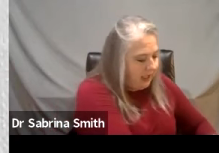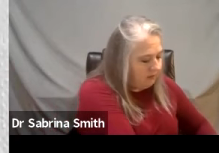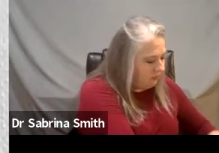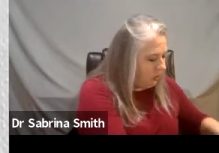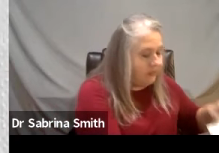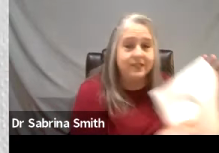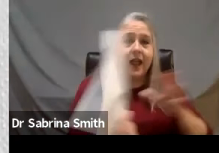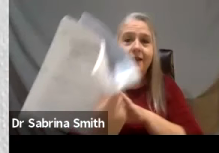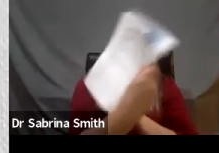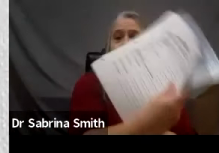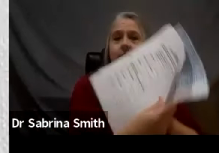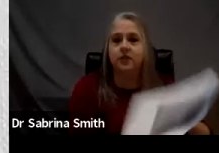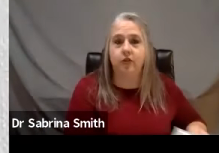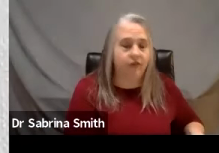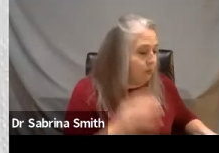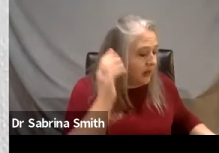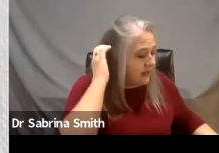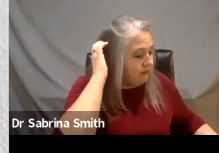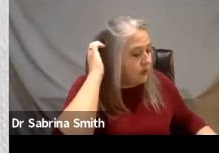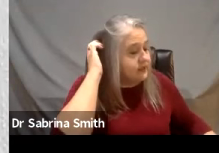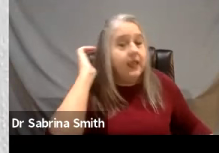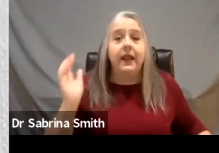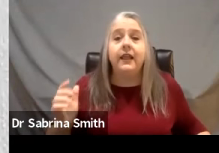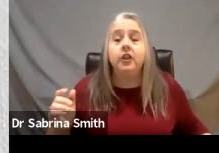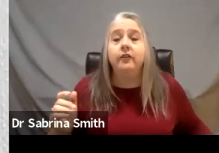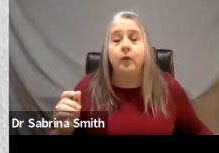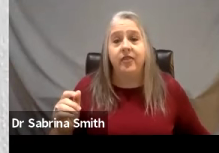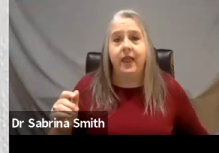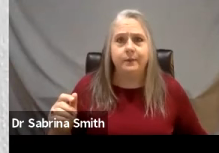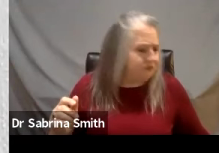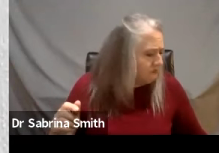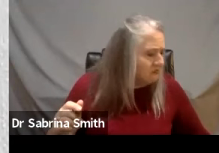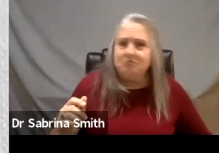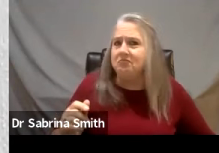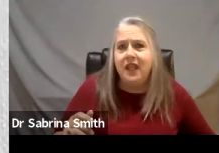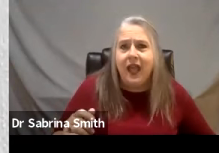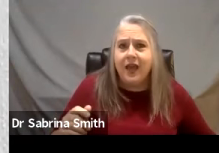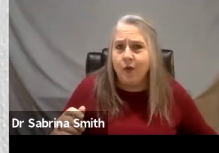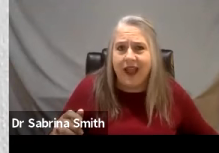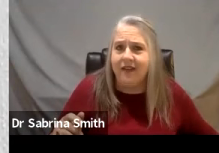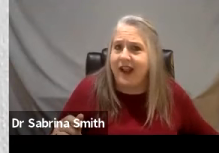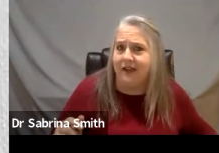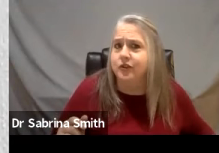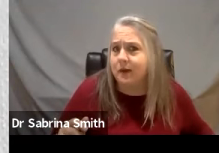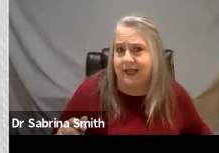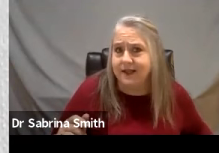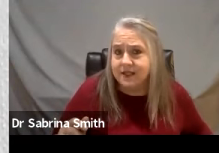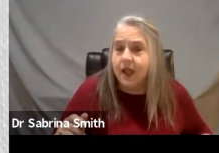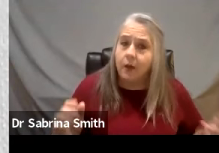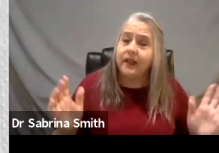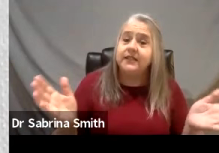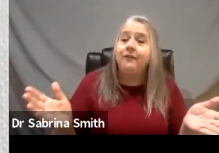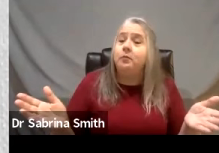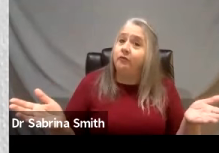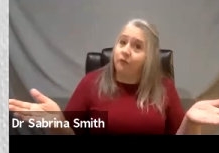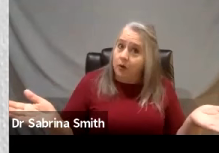they have all these diagnostics, you know, that they break down for us, and I can look for it then. I don't want to have it after my test. I